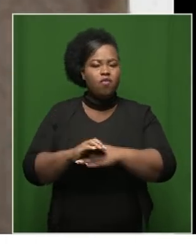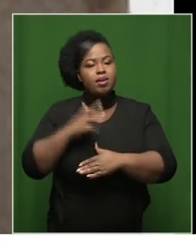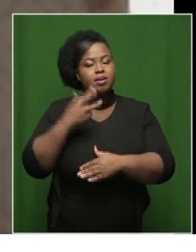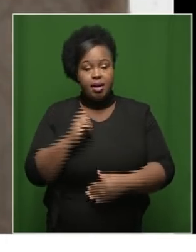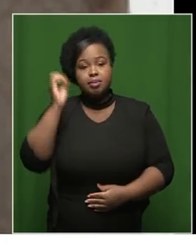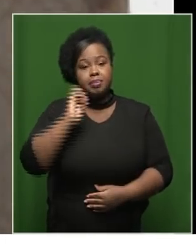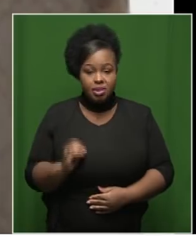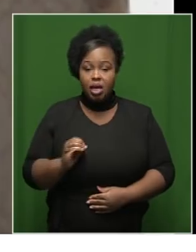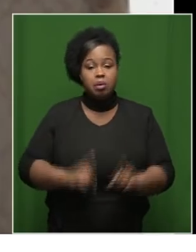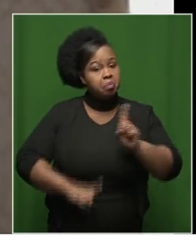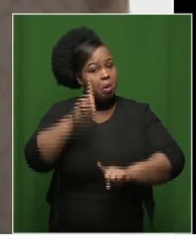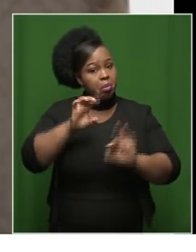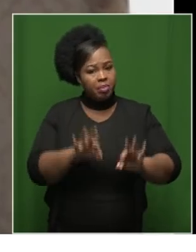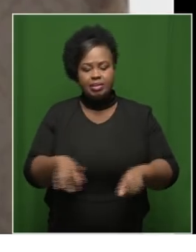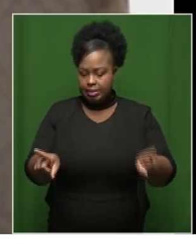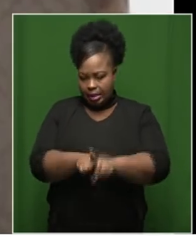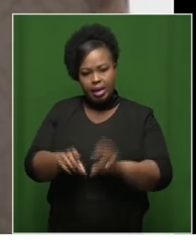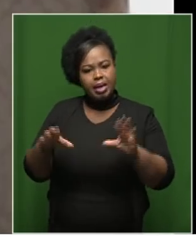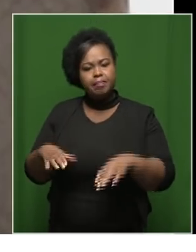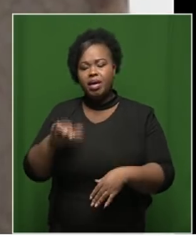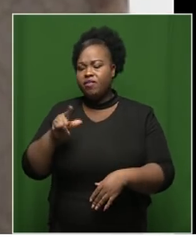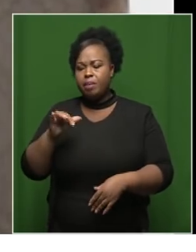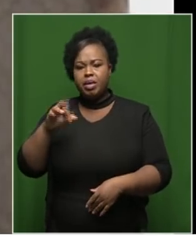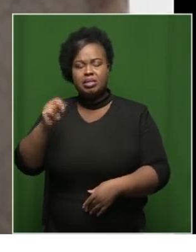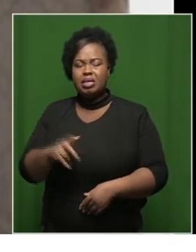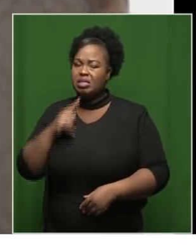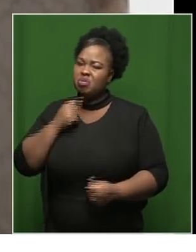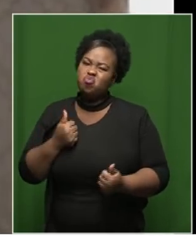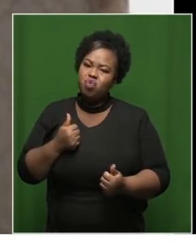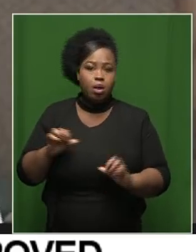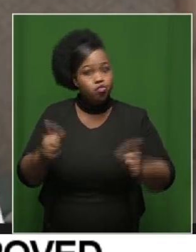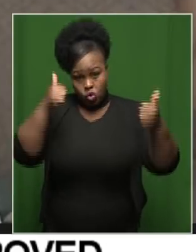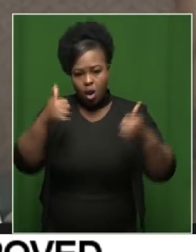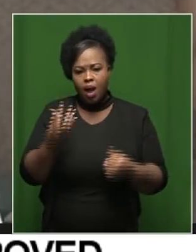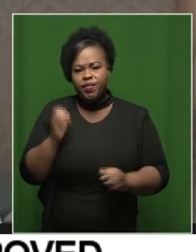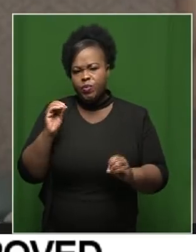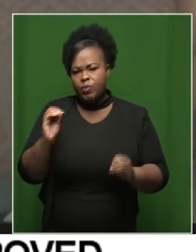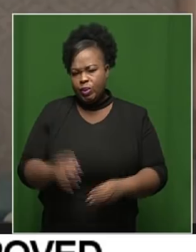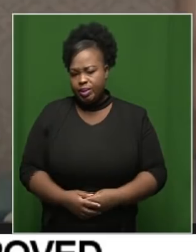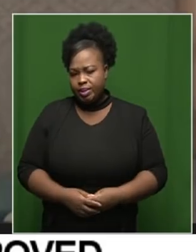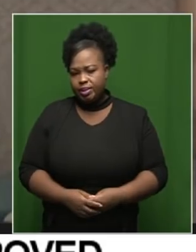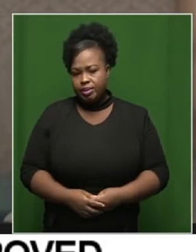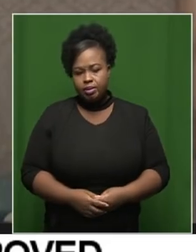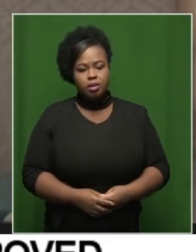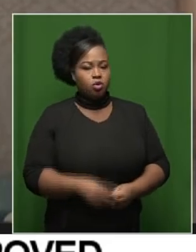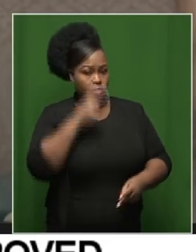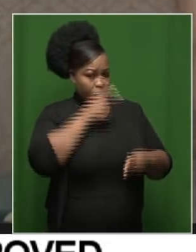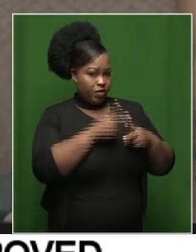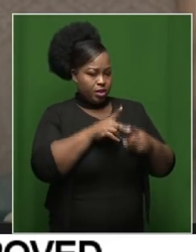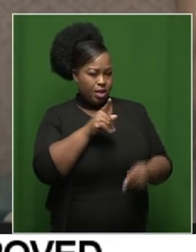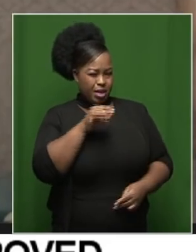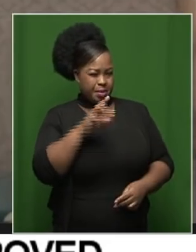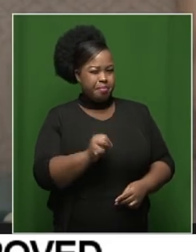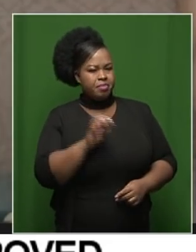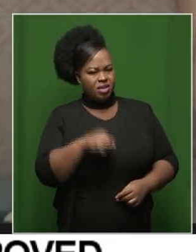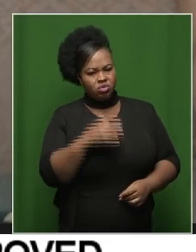rates. And that is the thing about ivermectin. It's not good, it's great. Well, I mean, Professor Karim, who, as you know, I'm sure